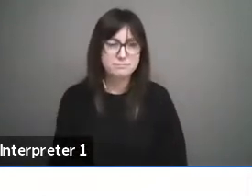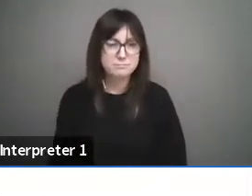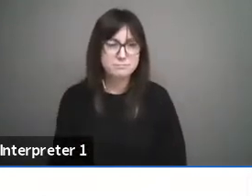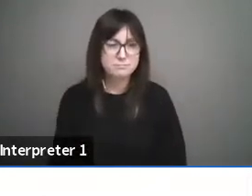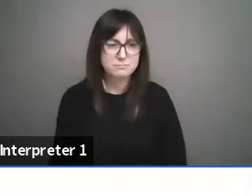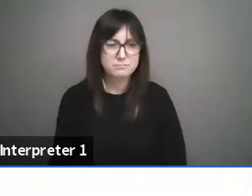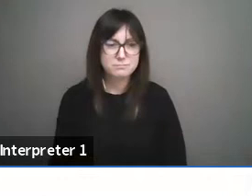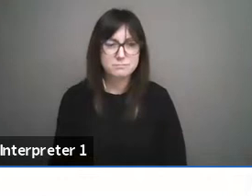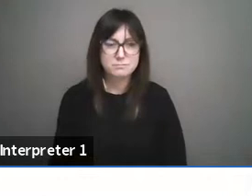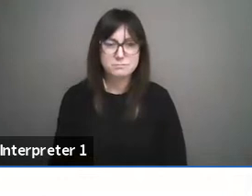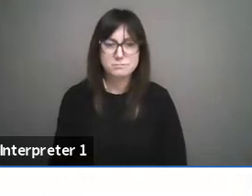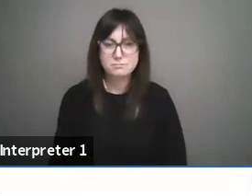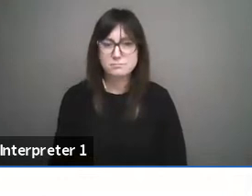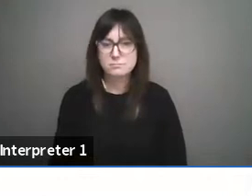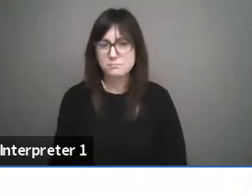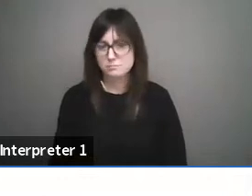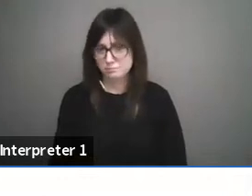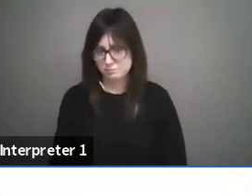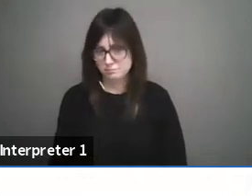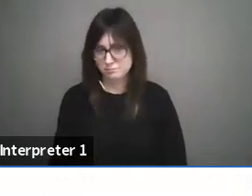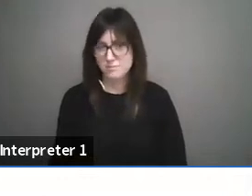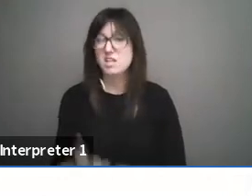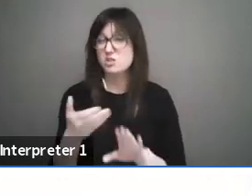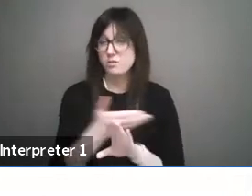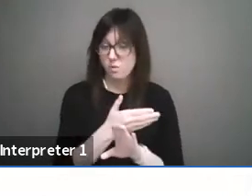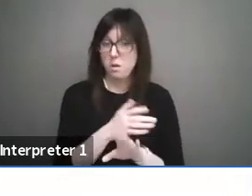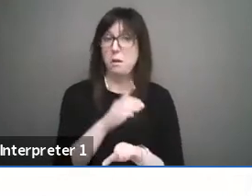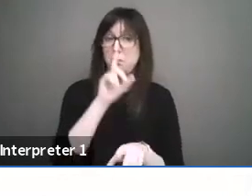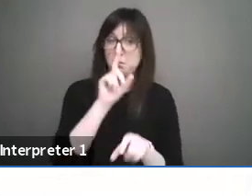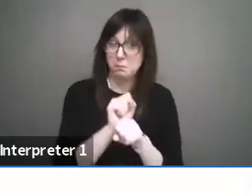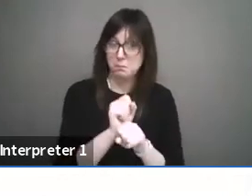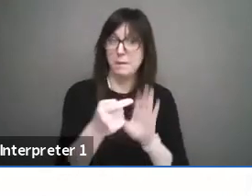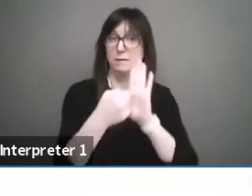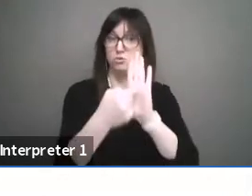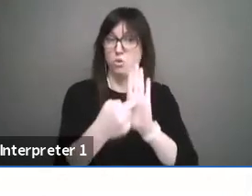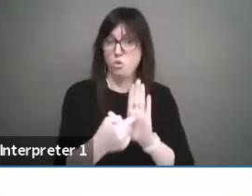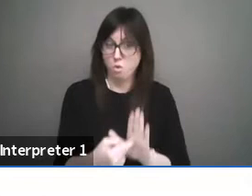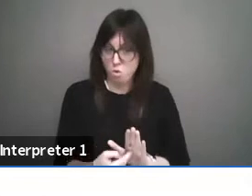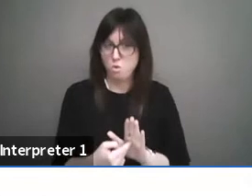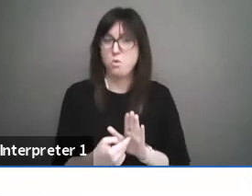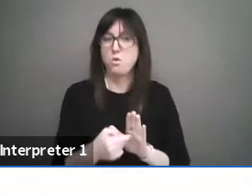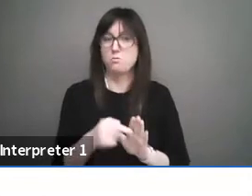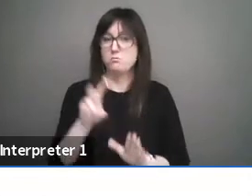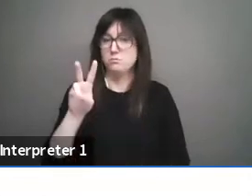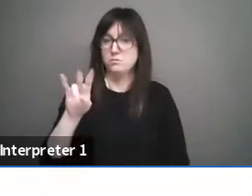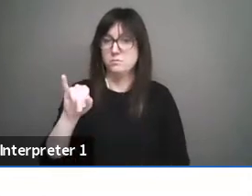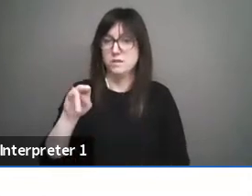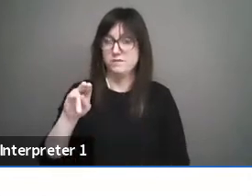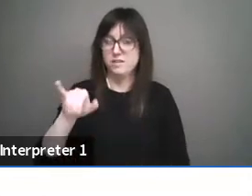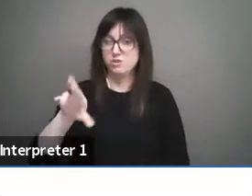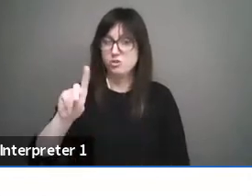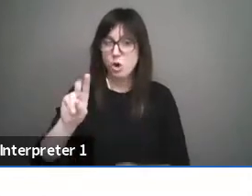So before I show you actual specific use cases on how we can use this tool for sales and